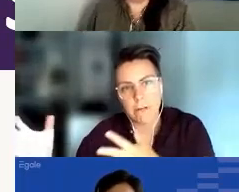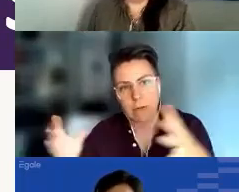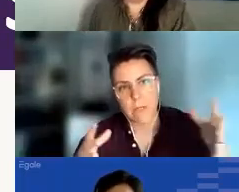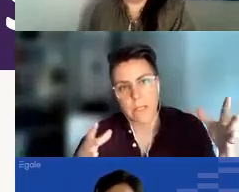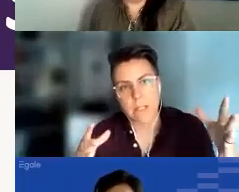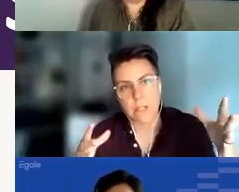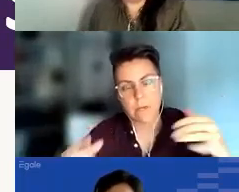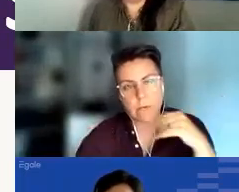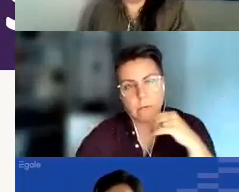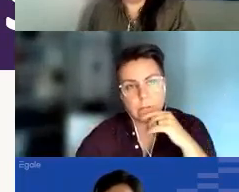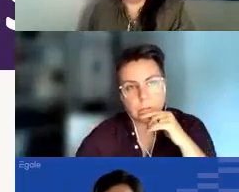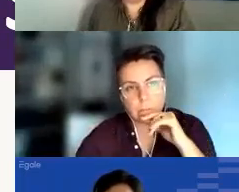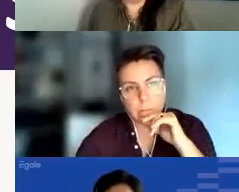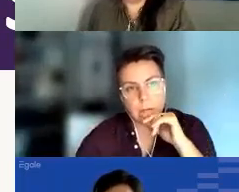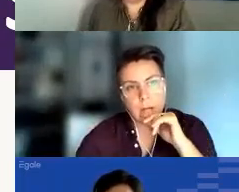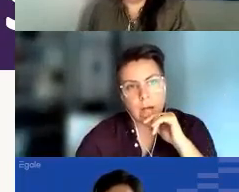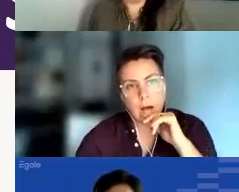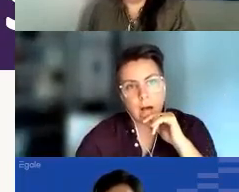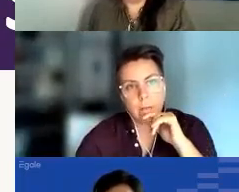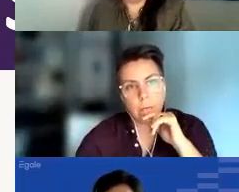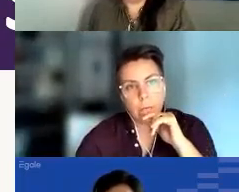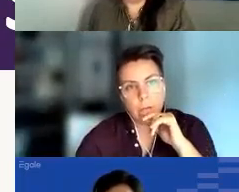then funneled everybody into a focus group